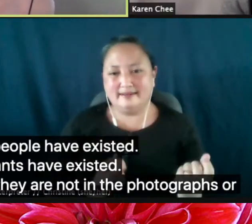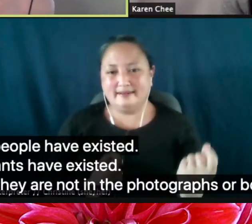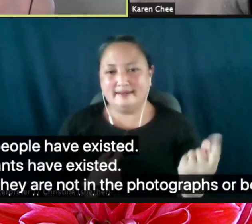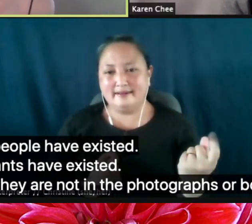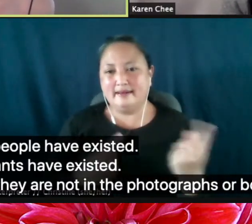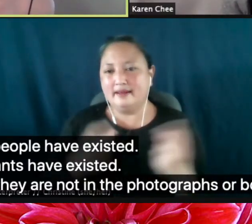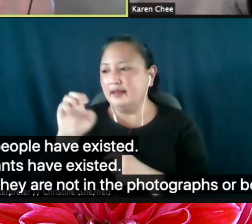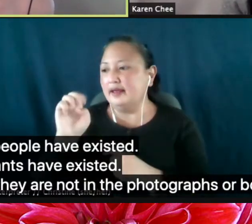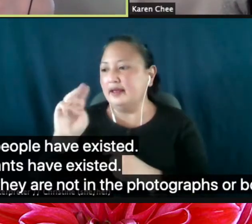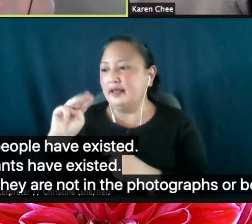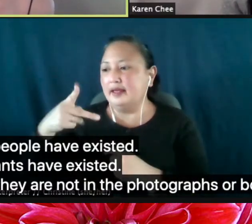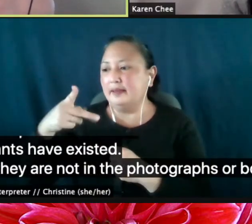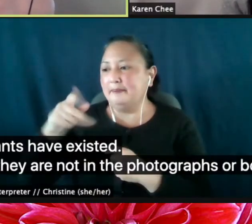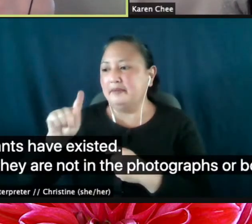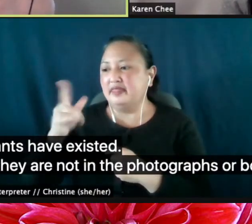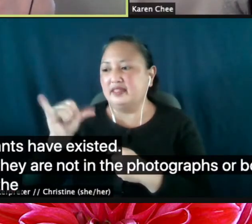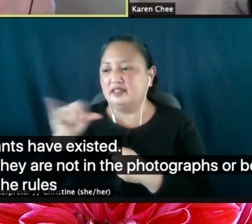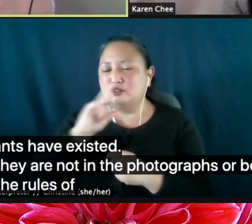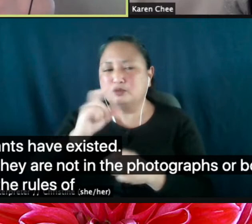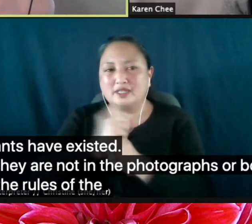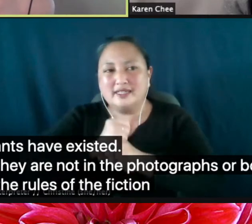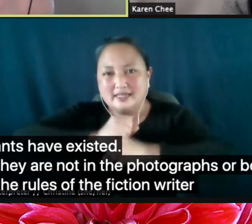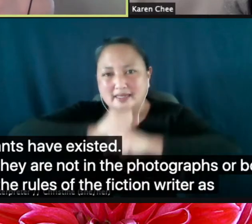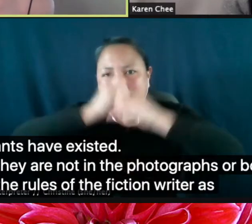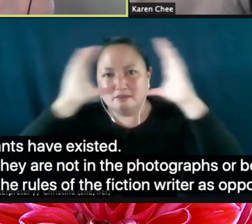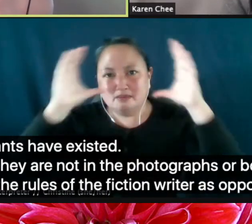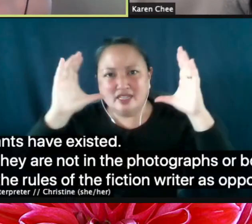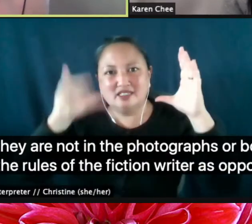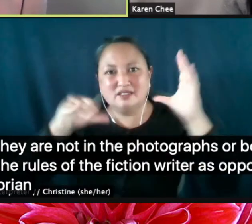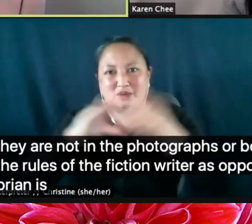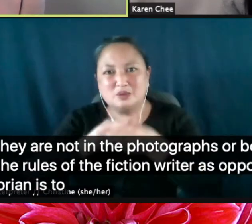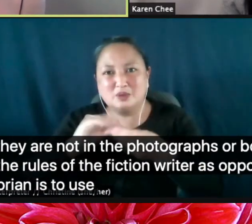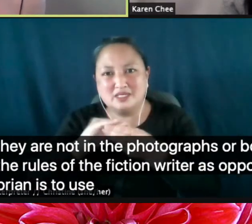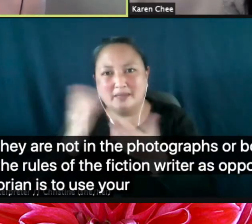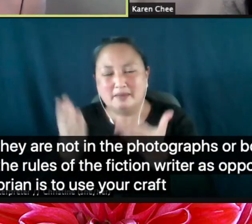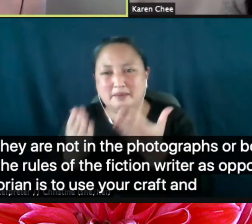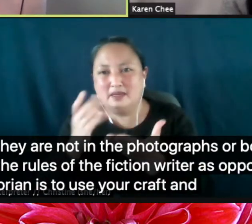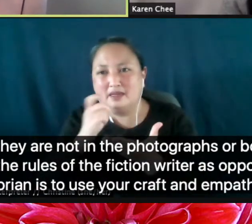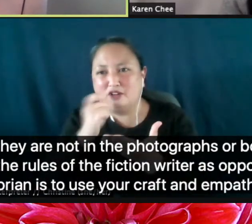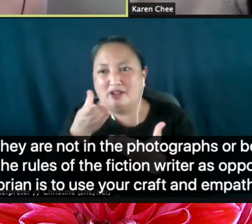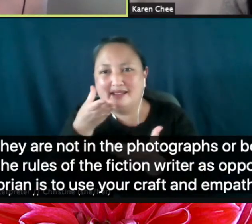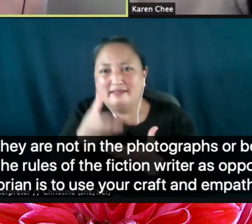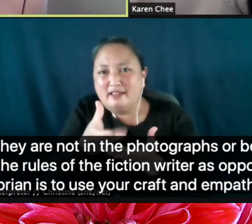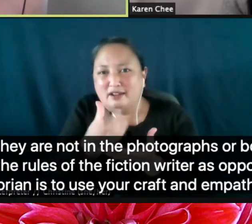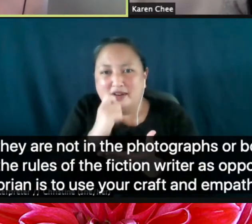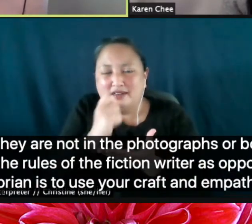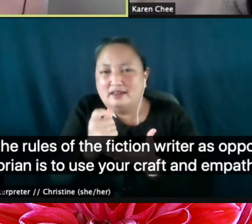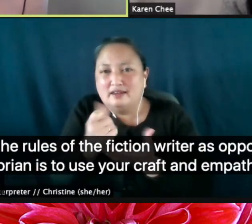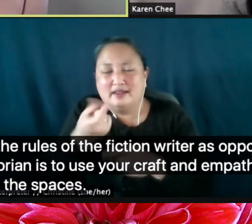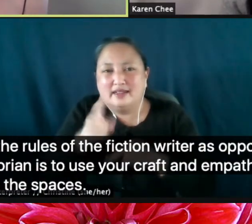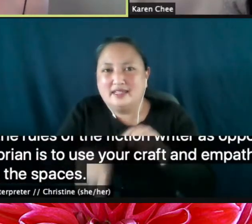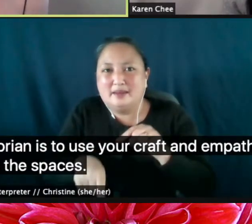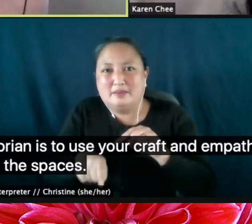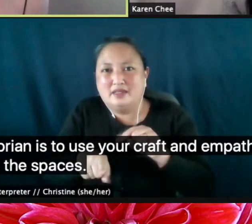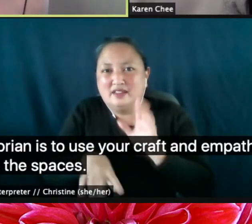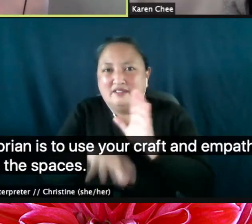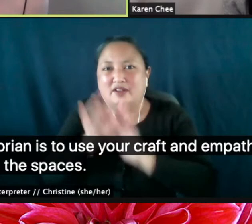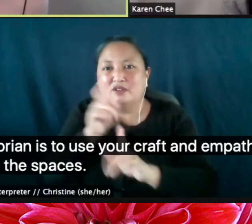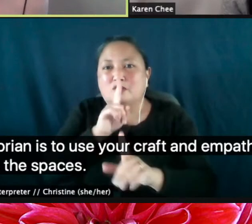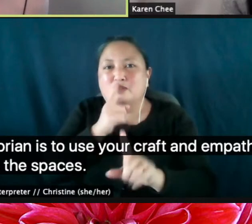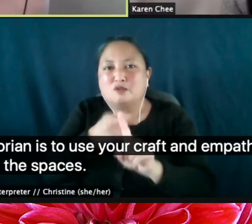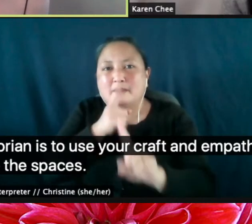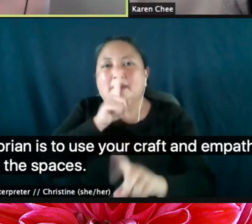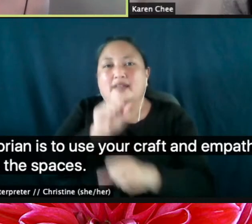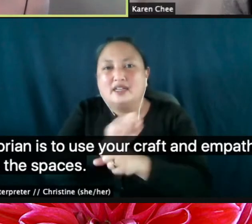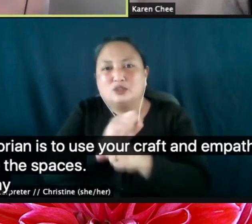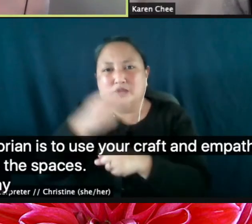imagine into those spaces of erasure, those stories that maybe no longer can be turned up by an actual